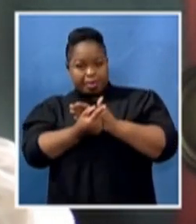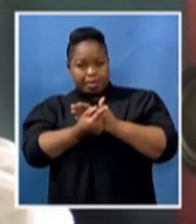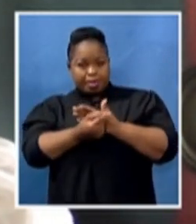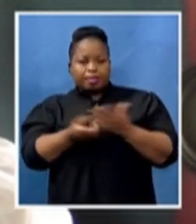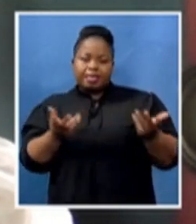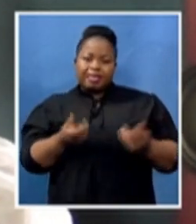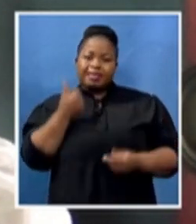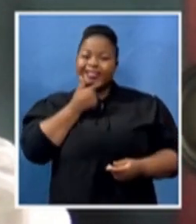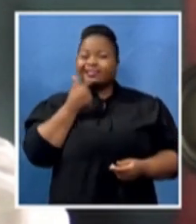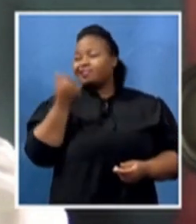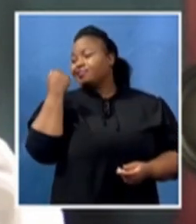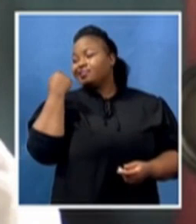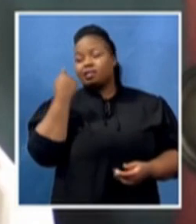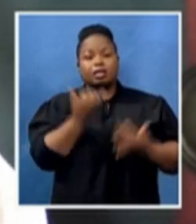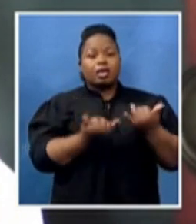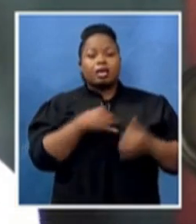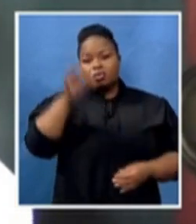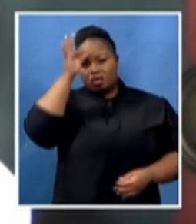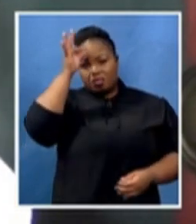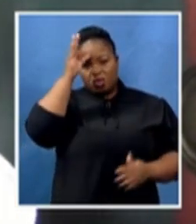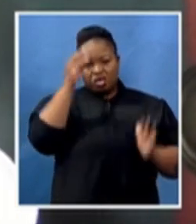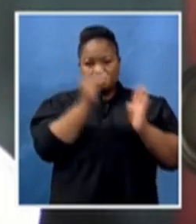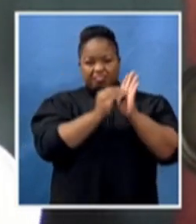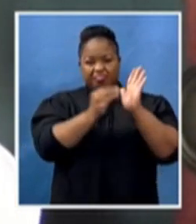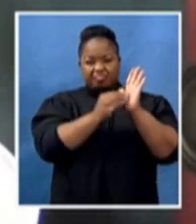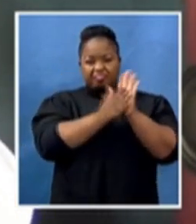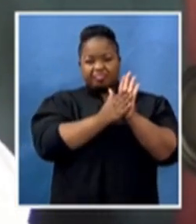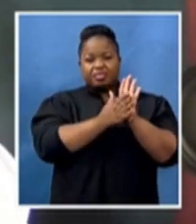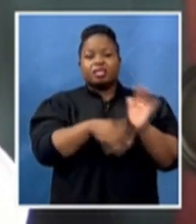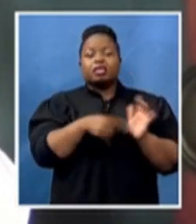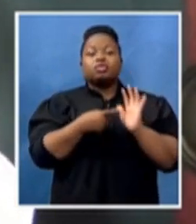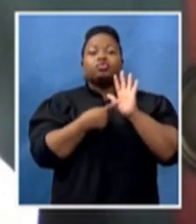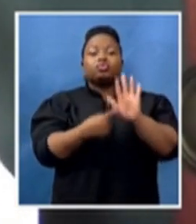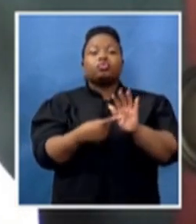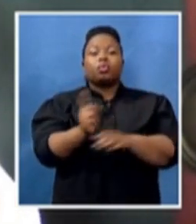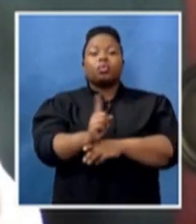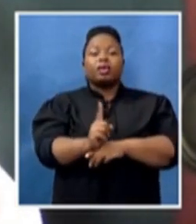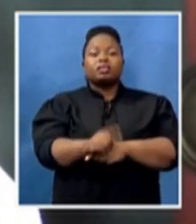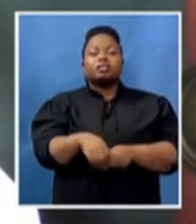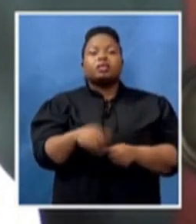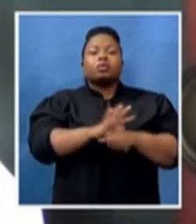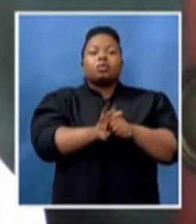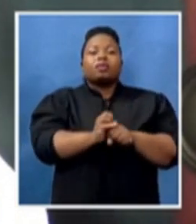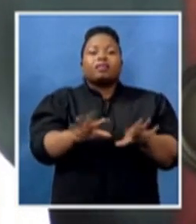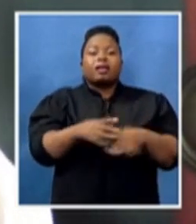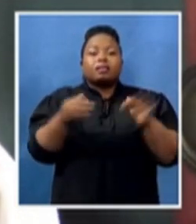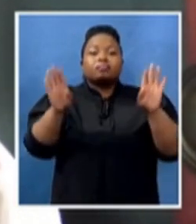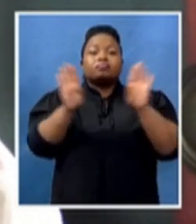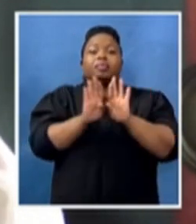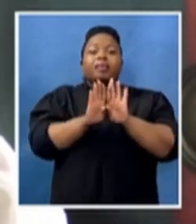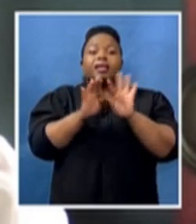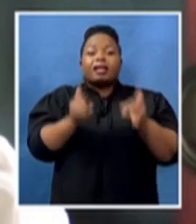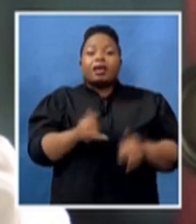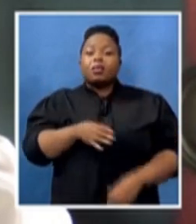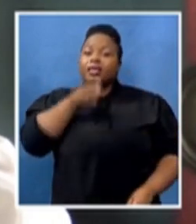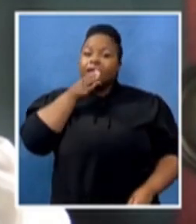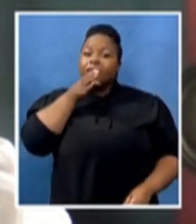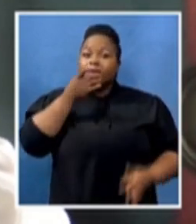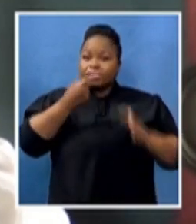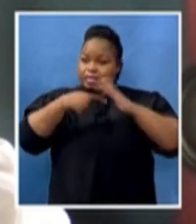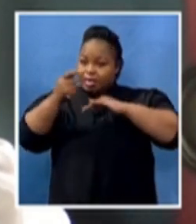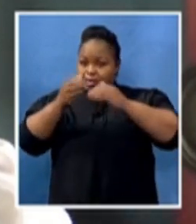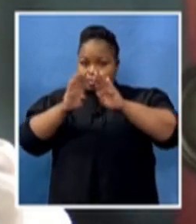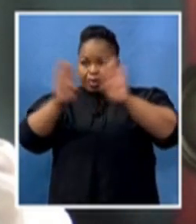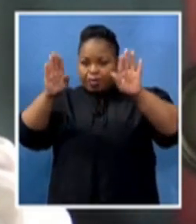records show that during the COVID-19 lockdown, with alcohol sales being prohibited, gender-based violence